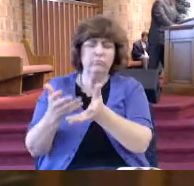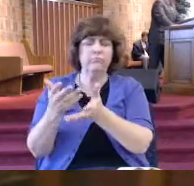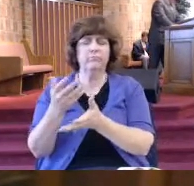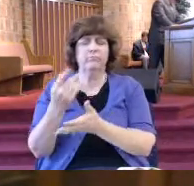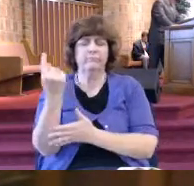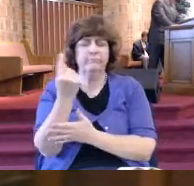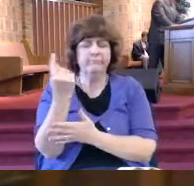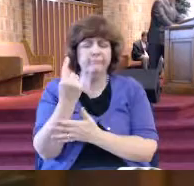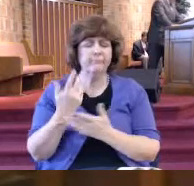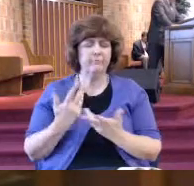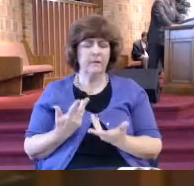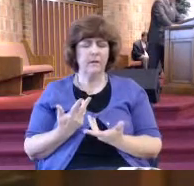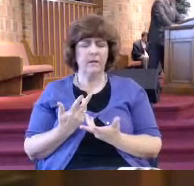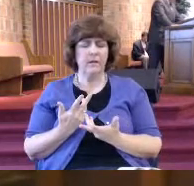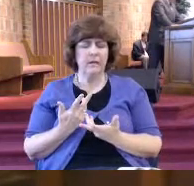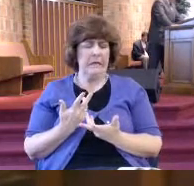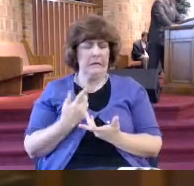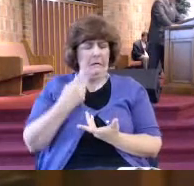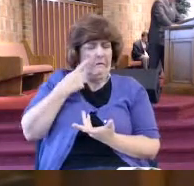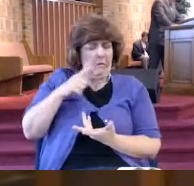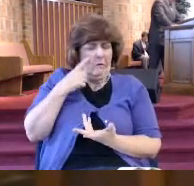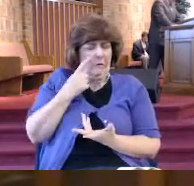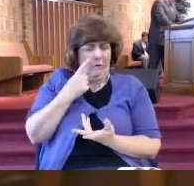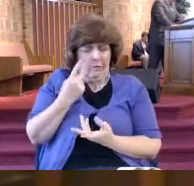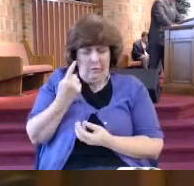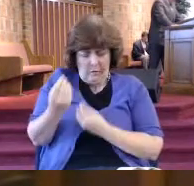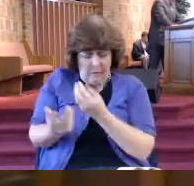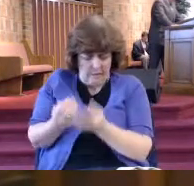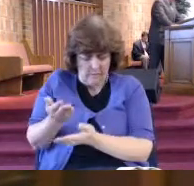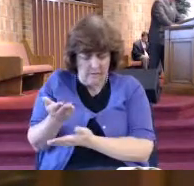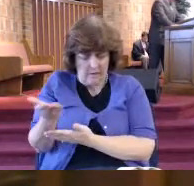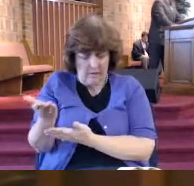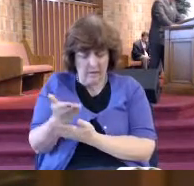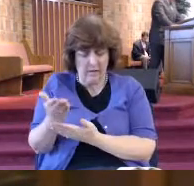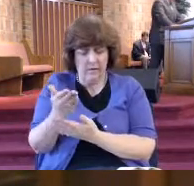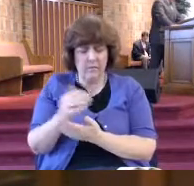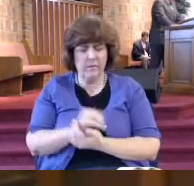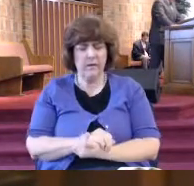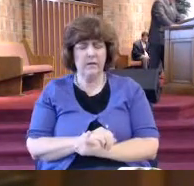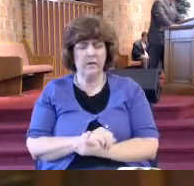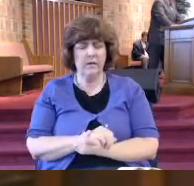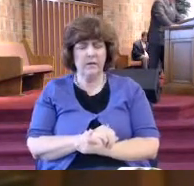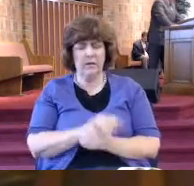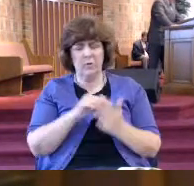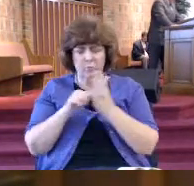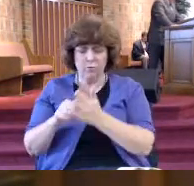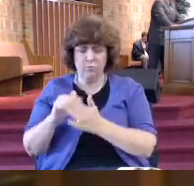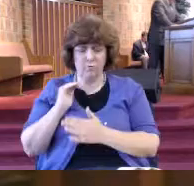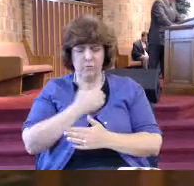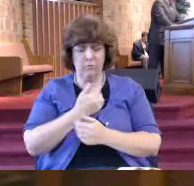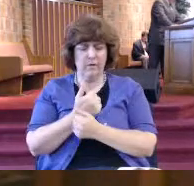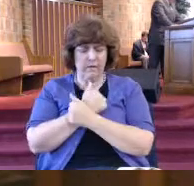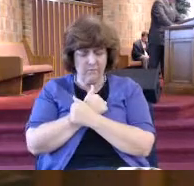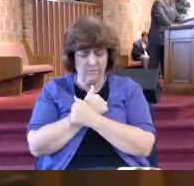provide some service to them, let them know that we care for them and that we are praying for them.